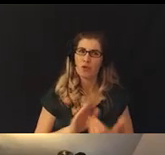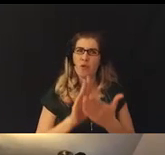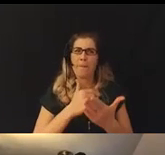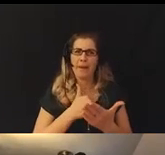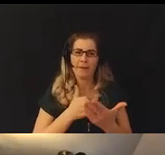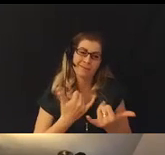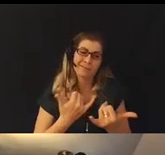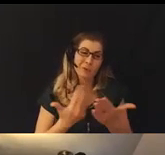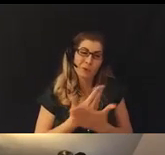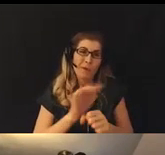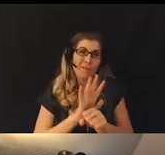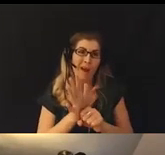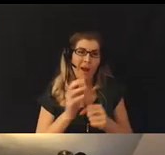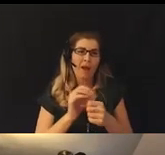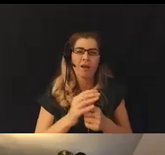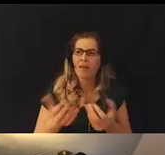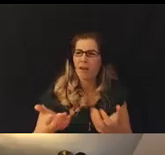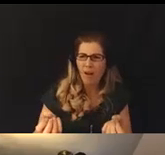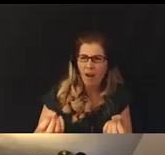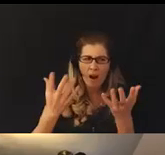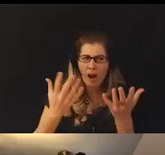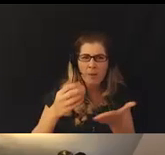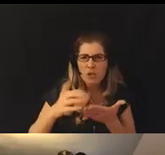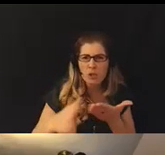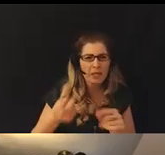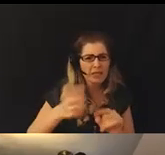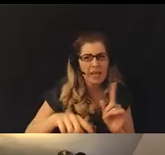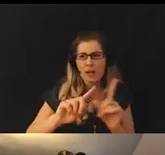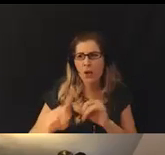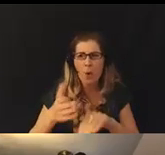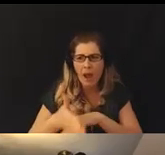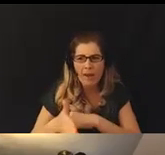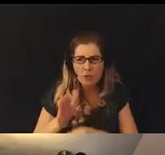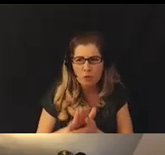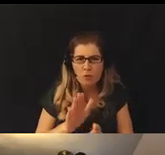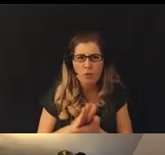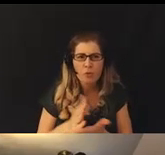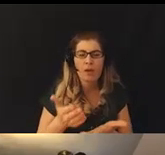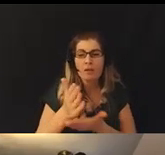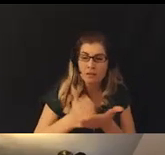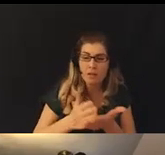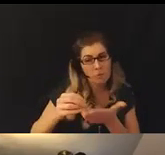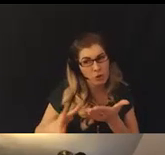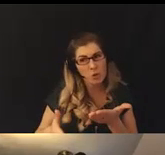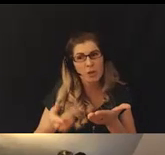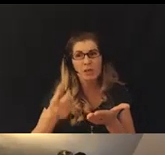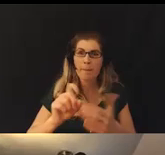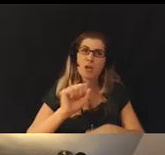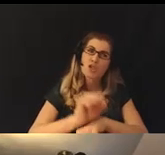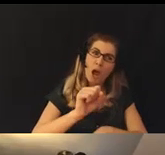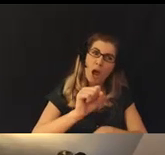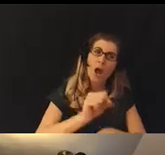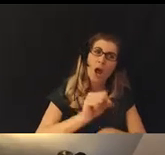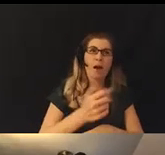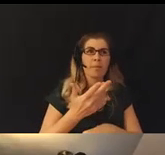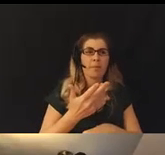of environment. How many students are not able to attend that after school, right? How many students have to work or go to a coach class or play a sport, right? In what